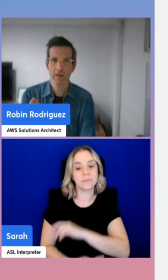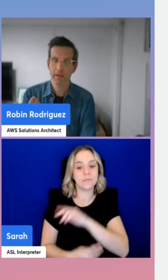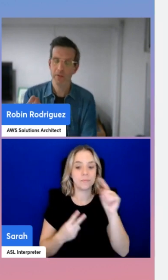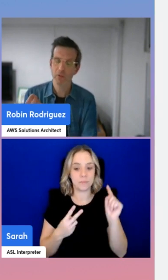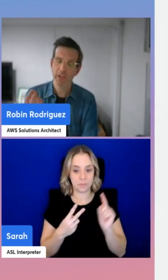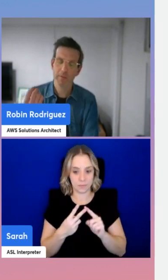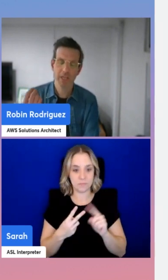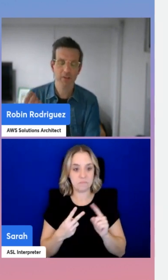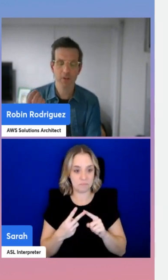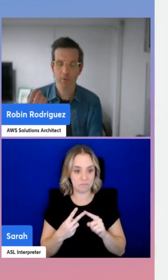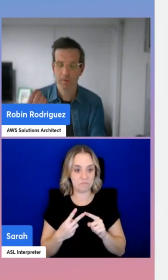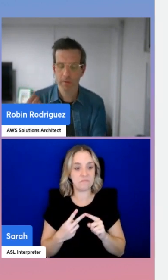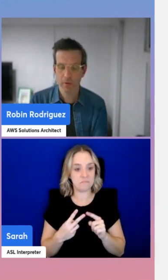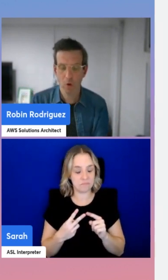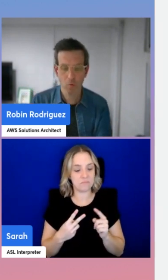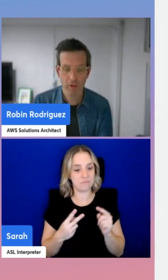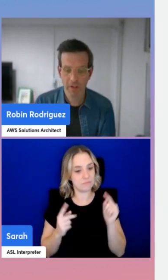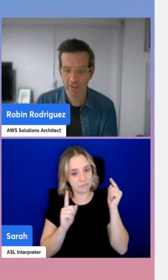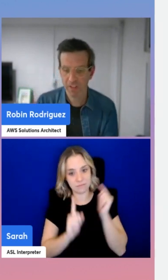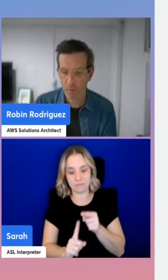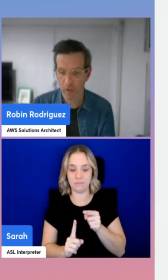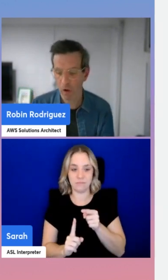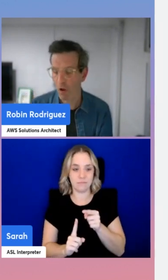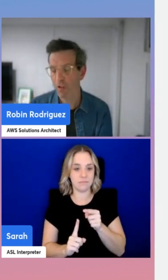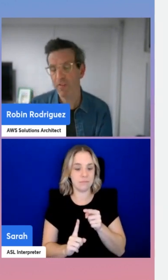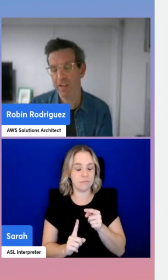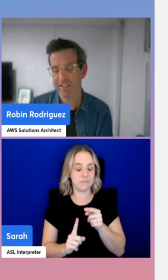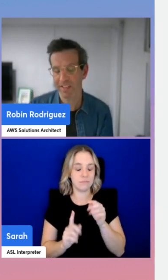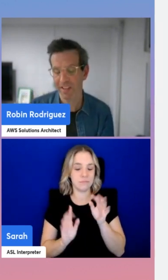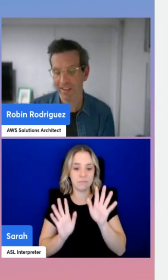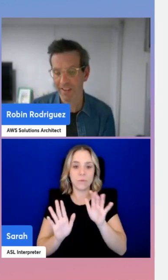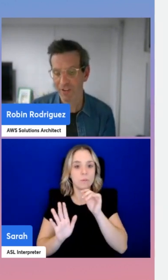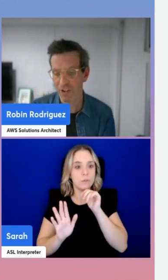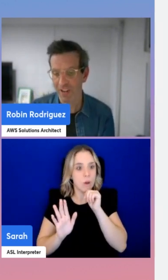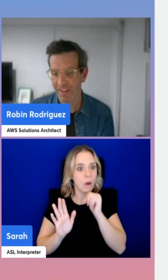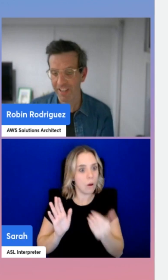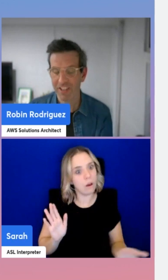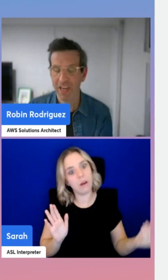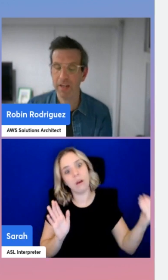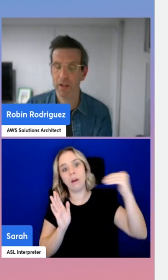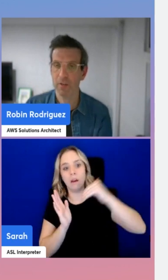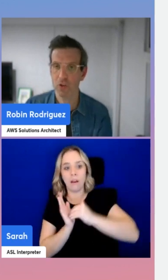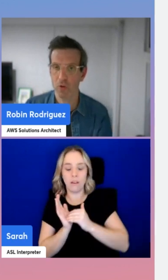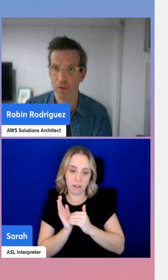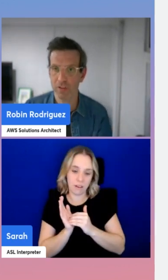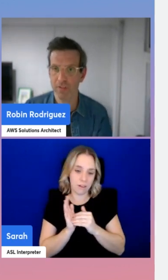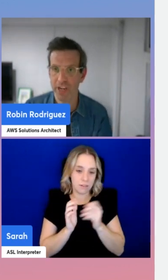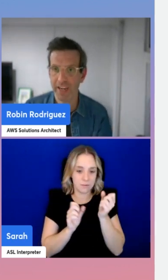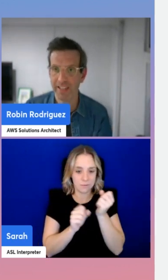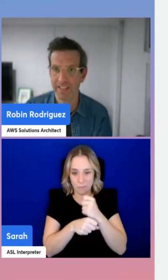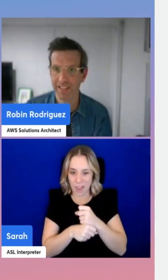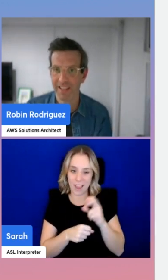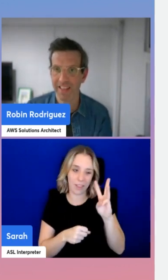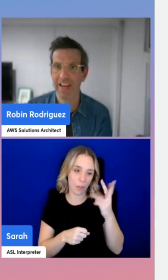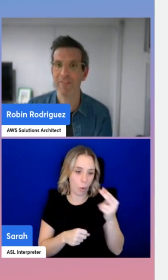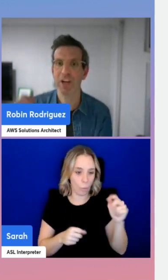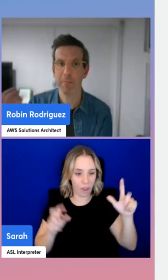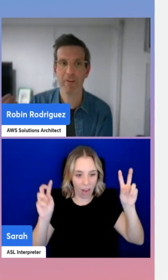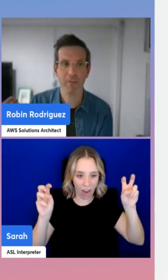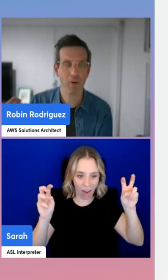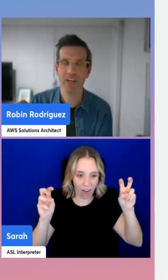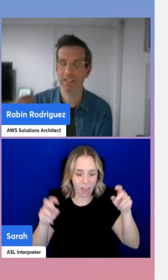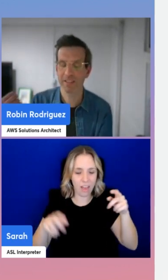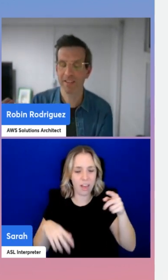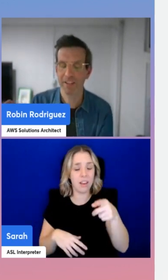that it really comes down to, don't reinvent the wheel. All of us should stand on the shoulders of giants that have